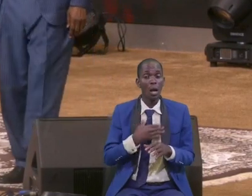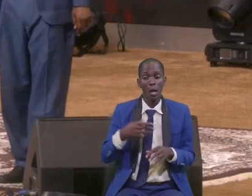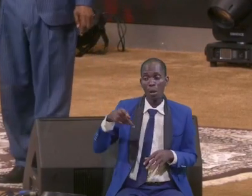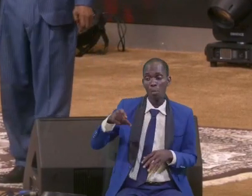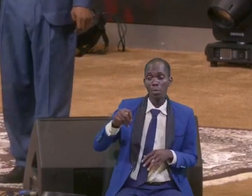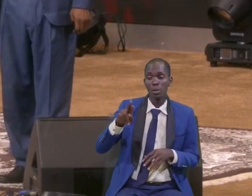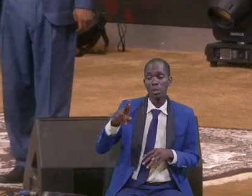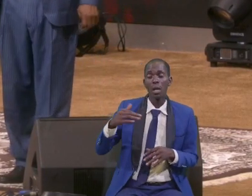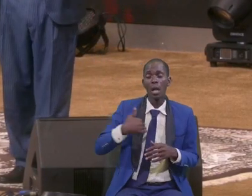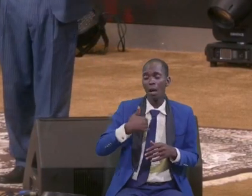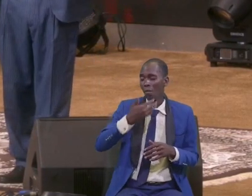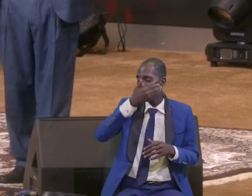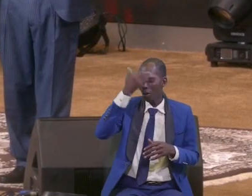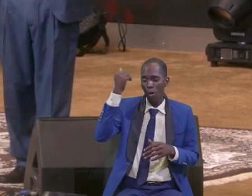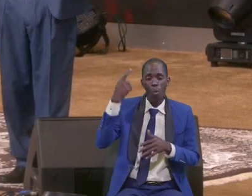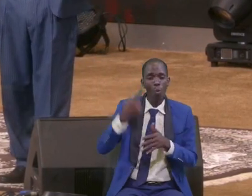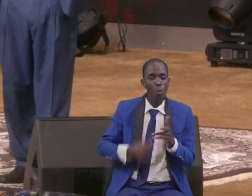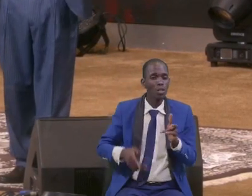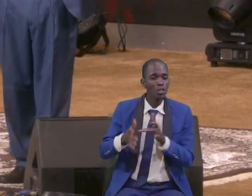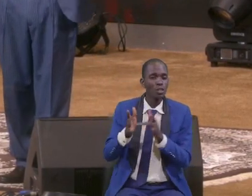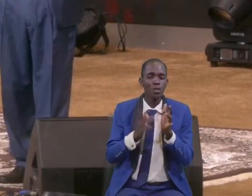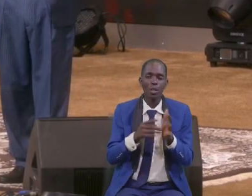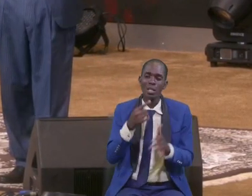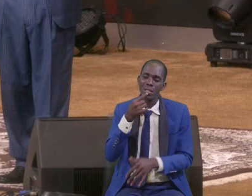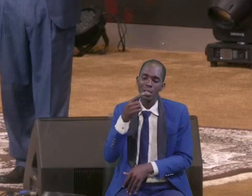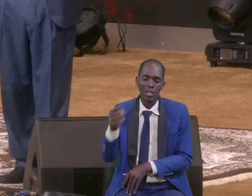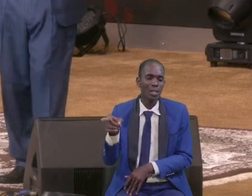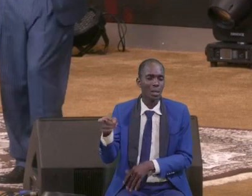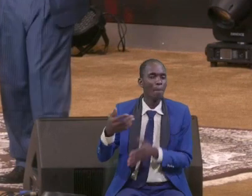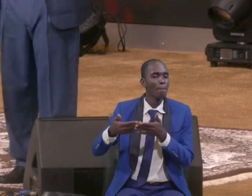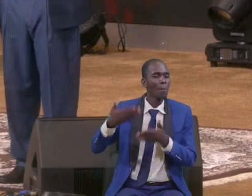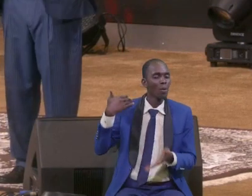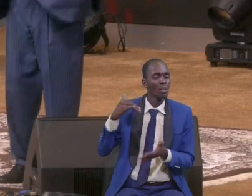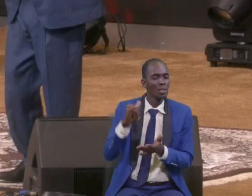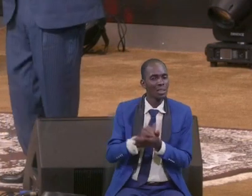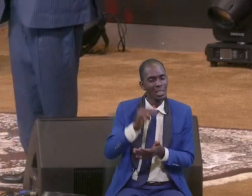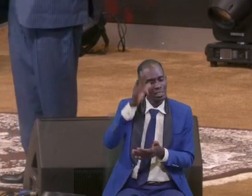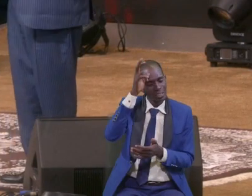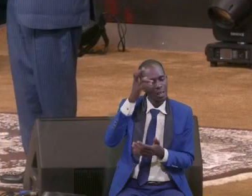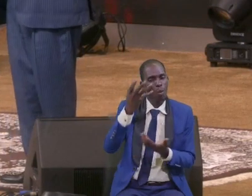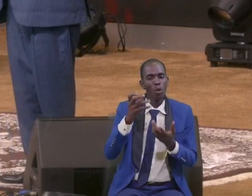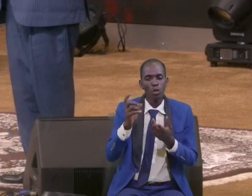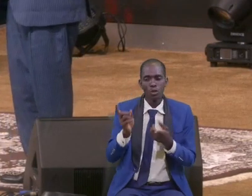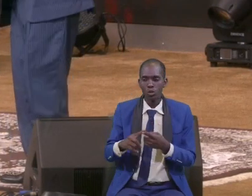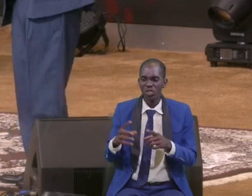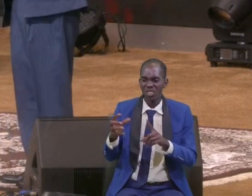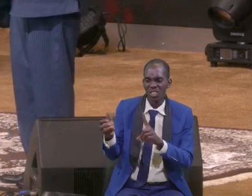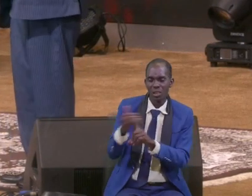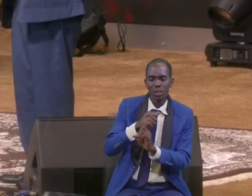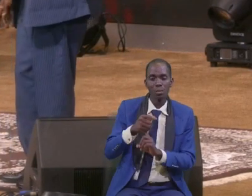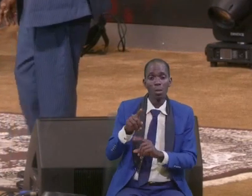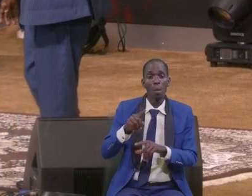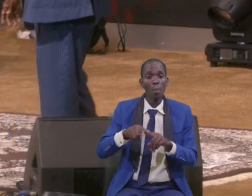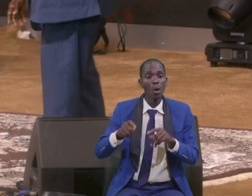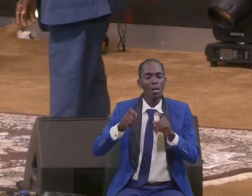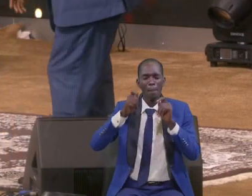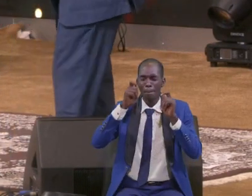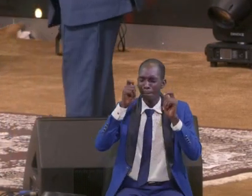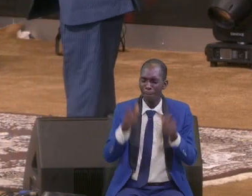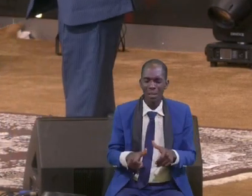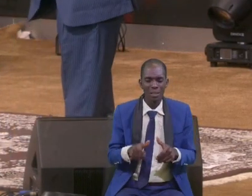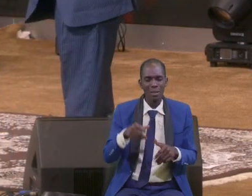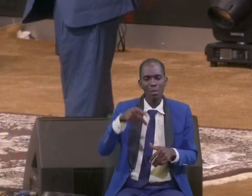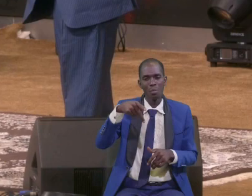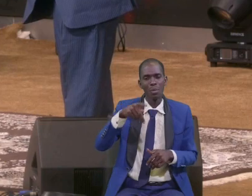that Satan wanted to sift him like wheat, but eventually he remembered, and Peter